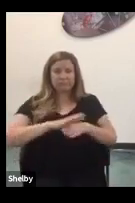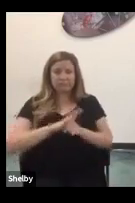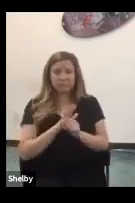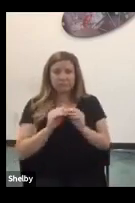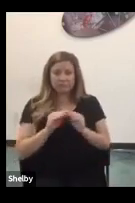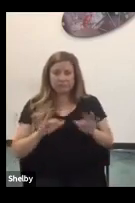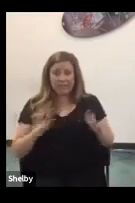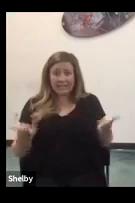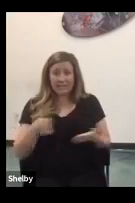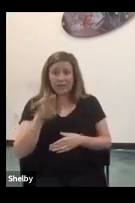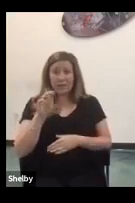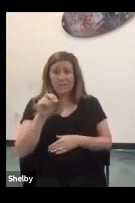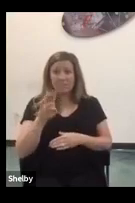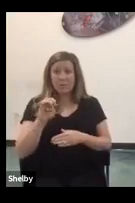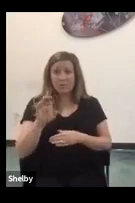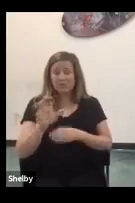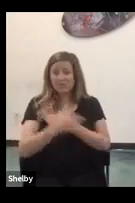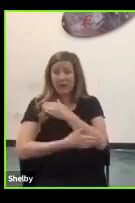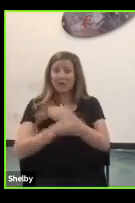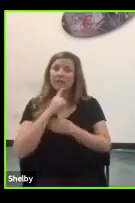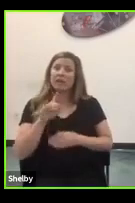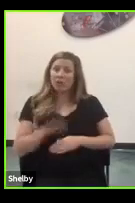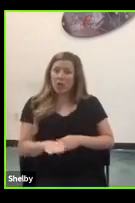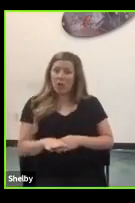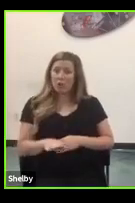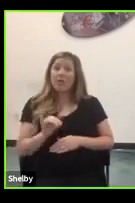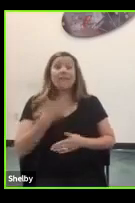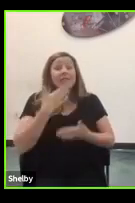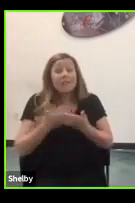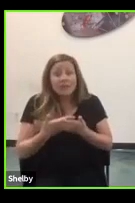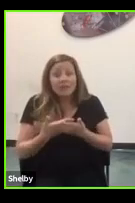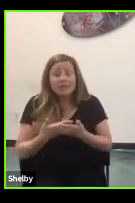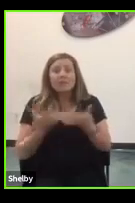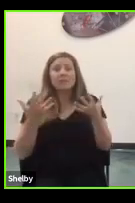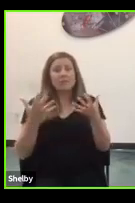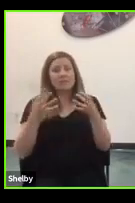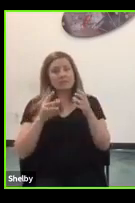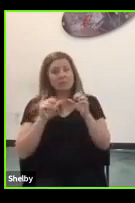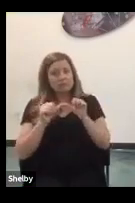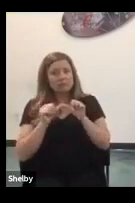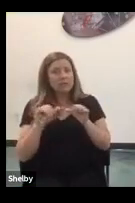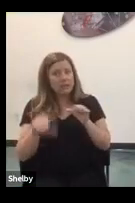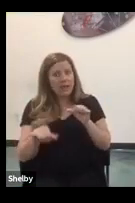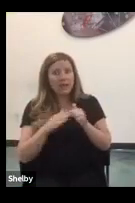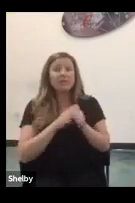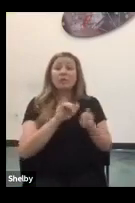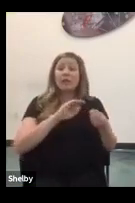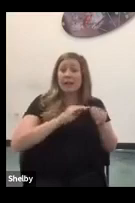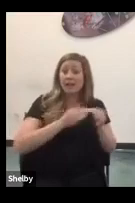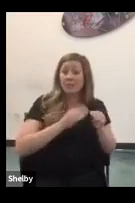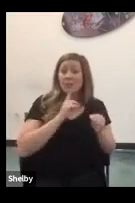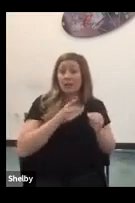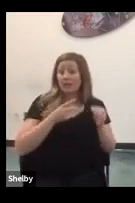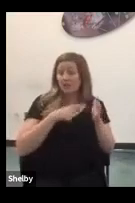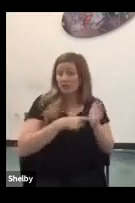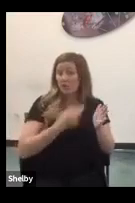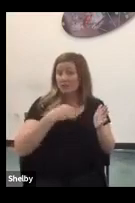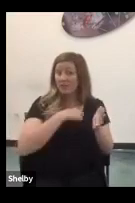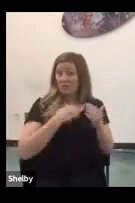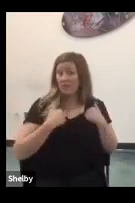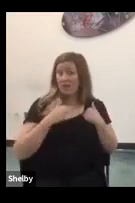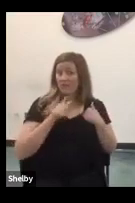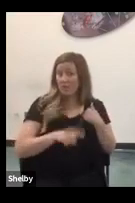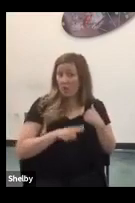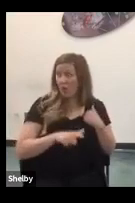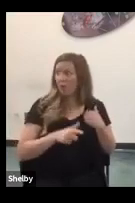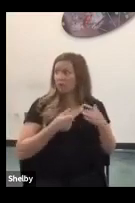and we want to keep it that way. So this number, on one hand, reiterates that we have a low prevalence, which is good news. We